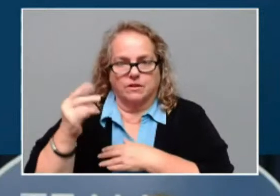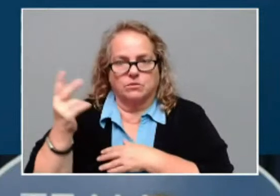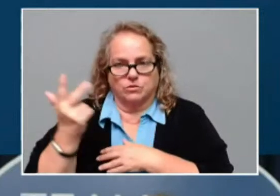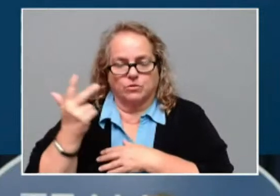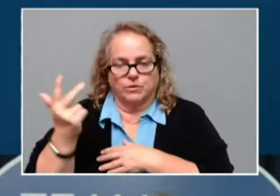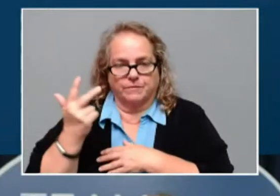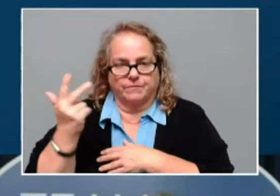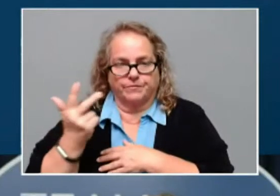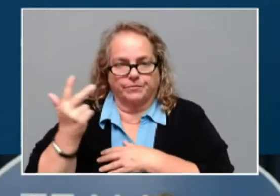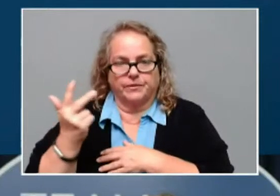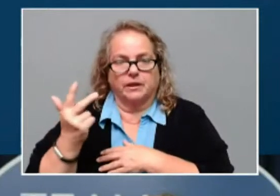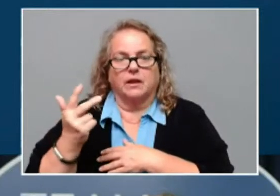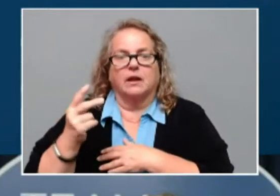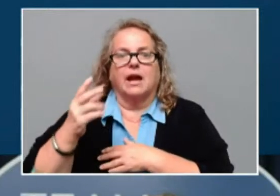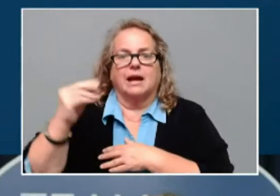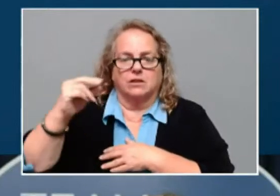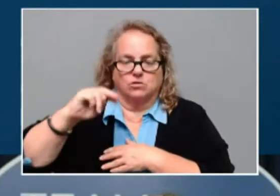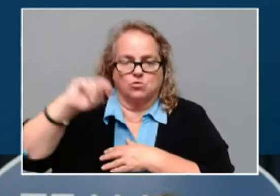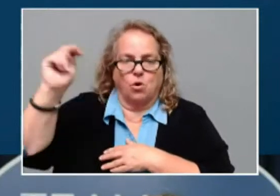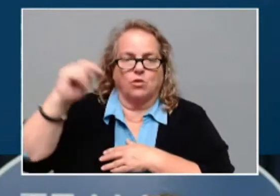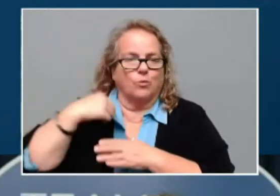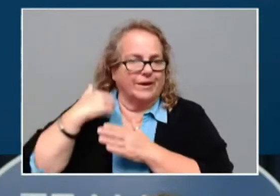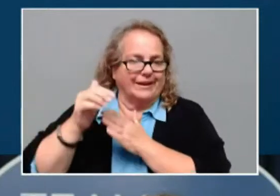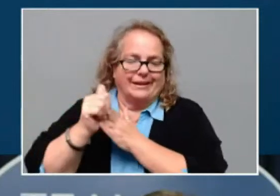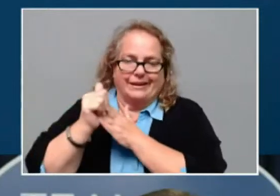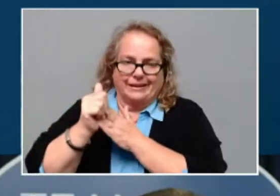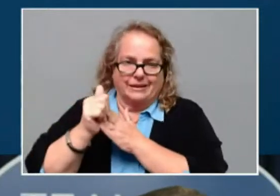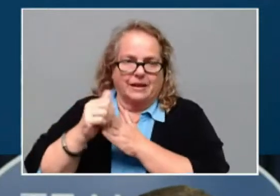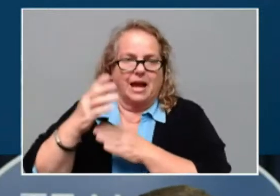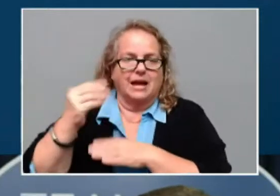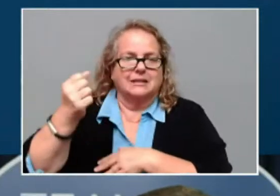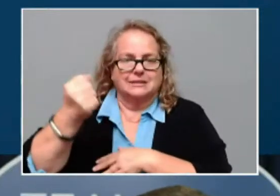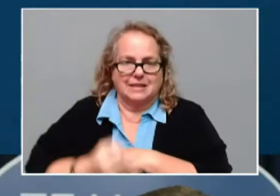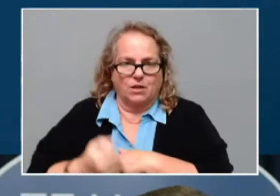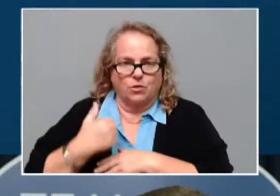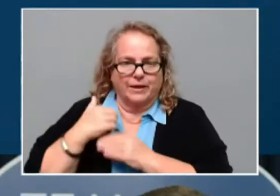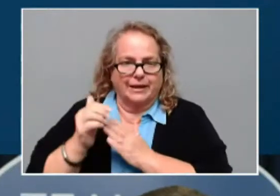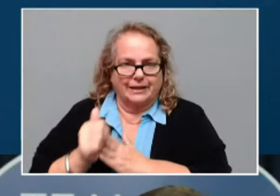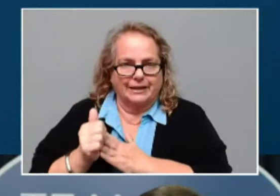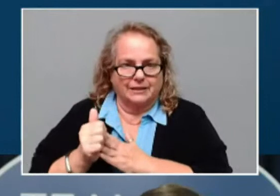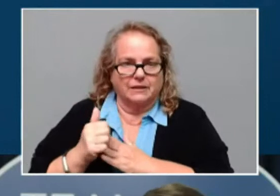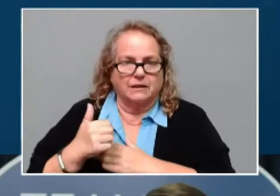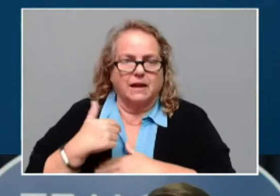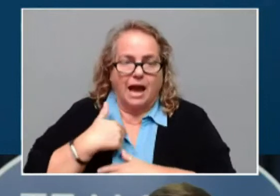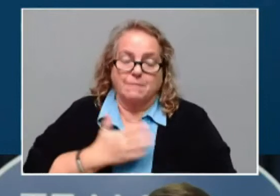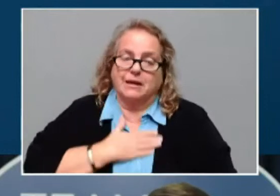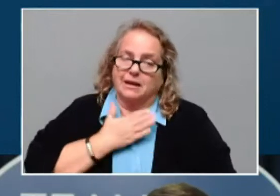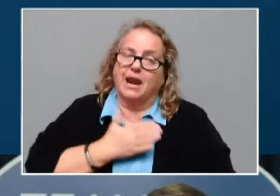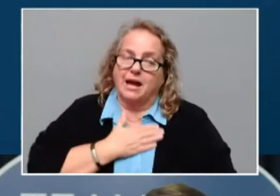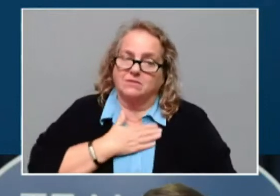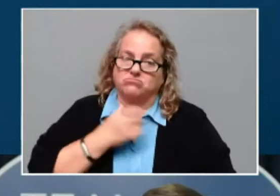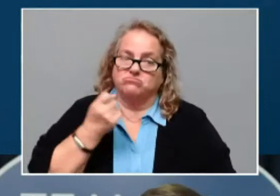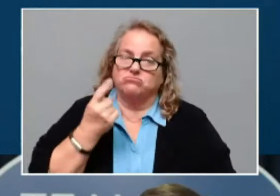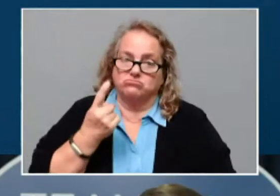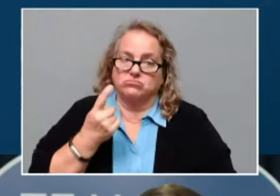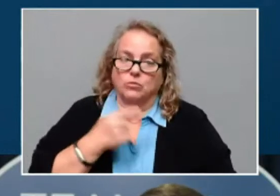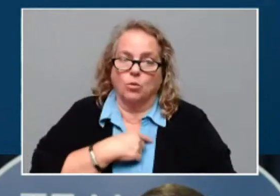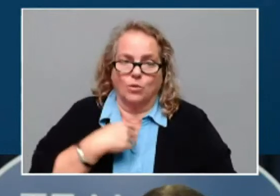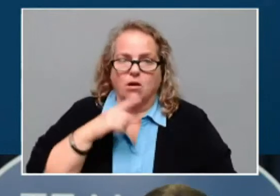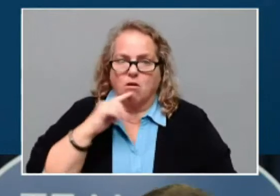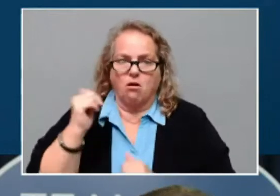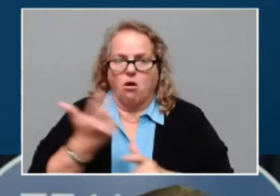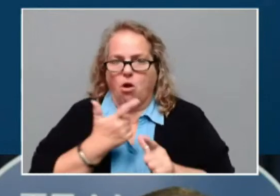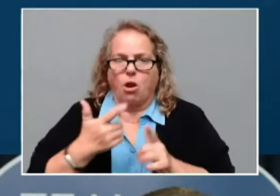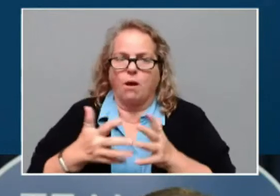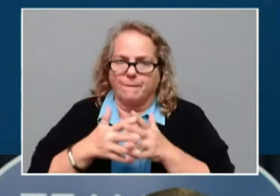north and again to our south. I am glad, though, because we're all Americans and we should care